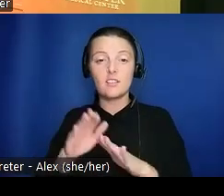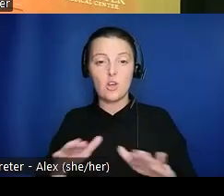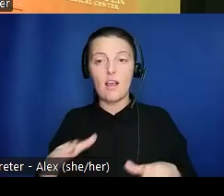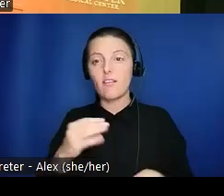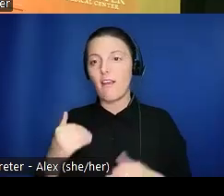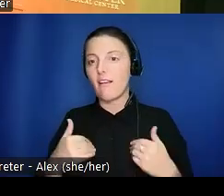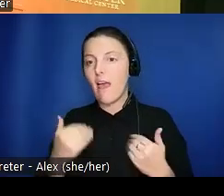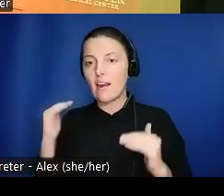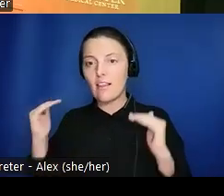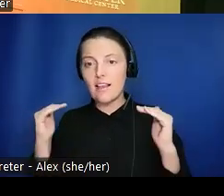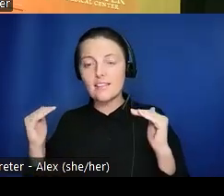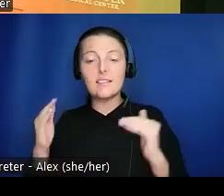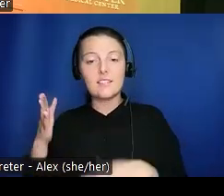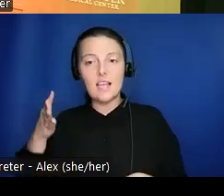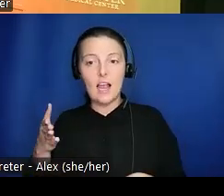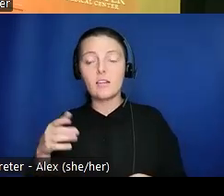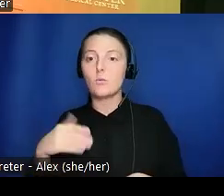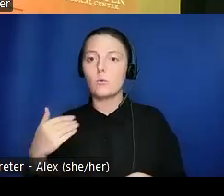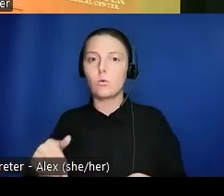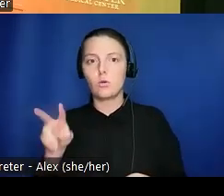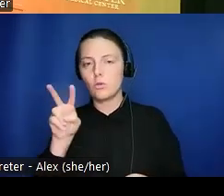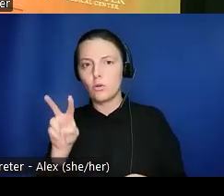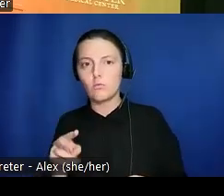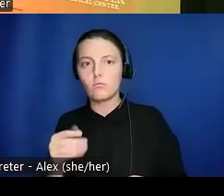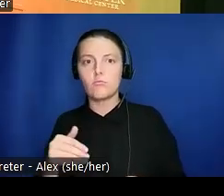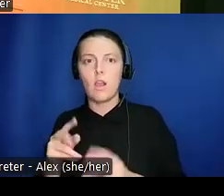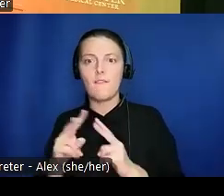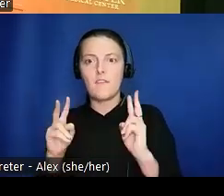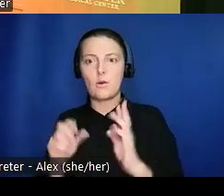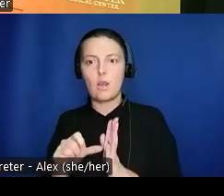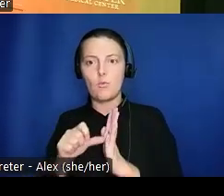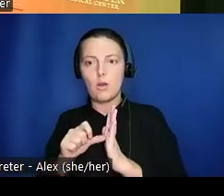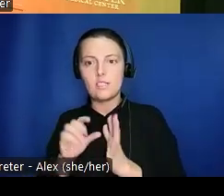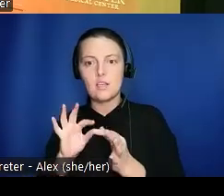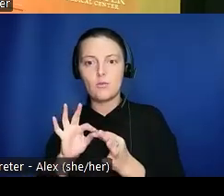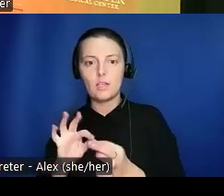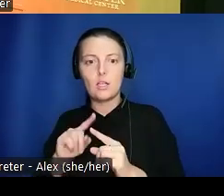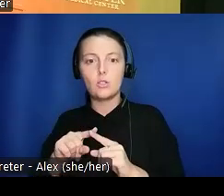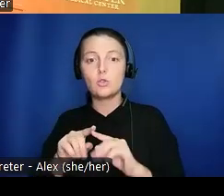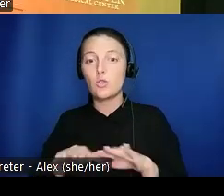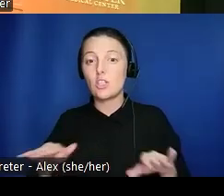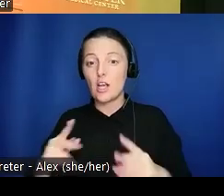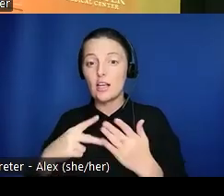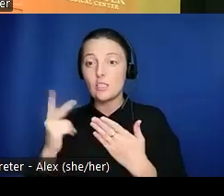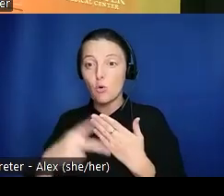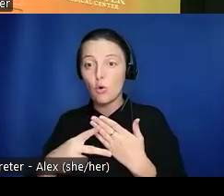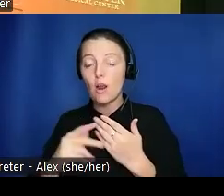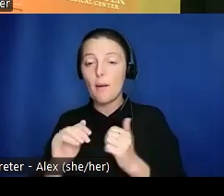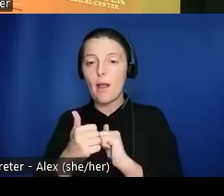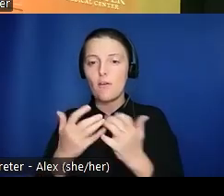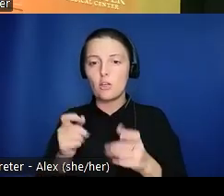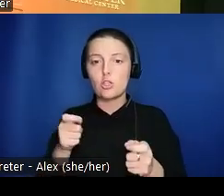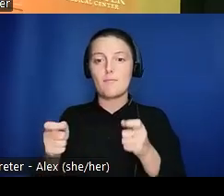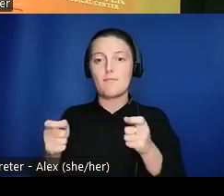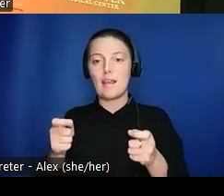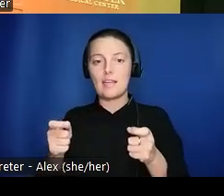it's very impressive in terms of how our child's program has also managed to put behavioral health in